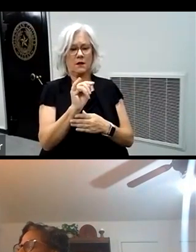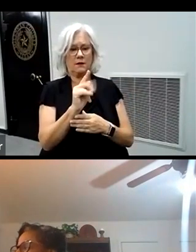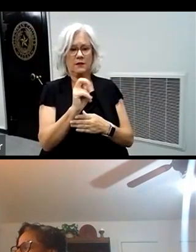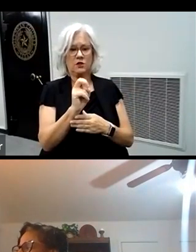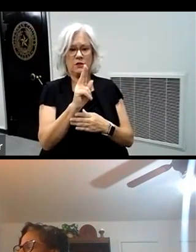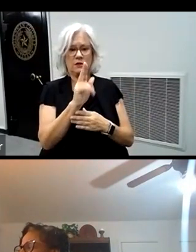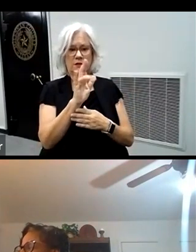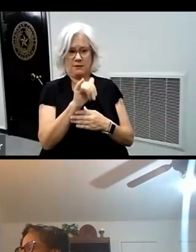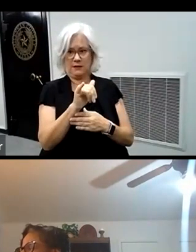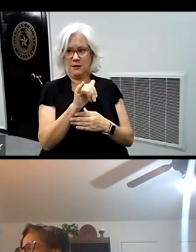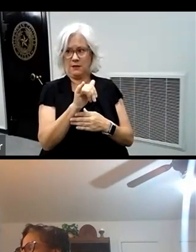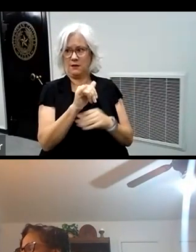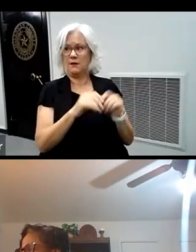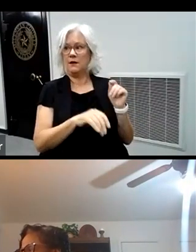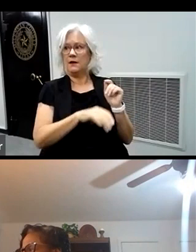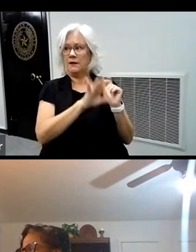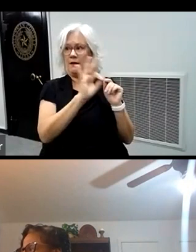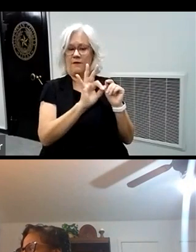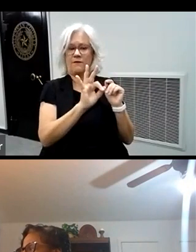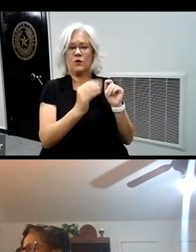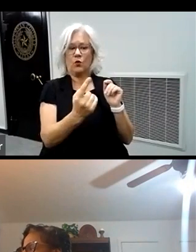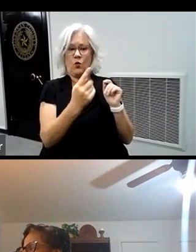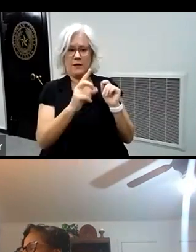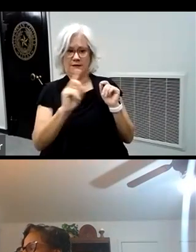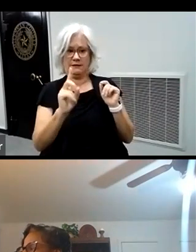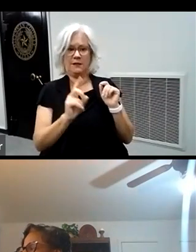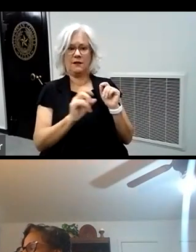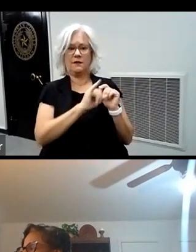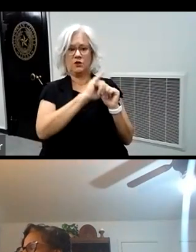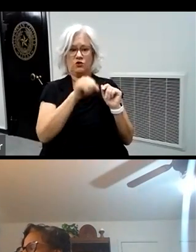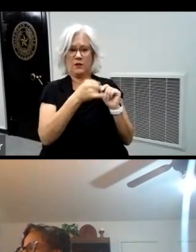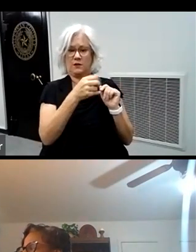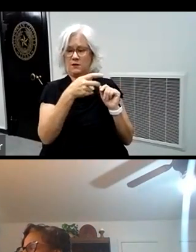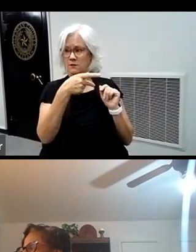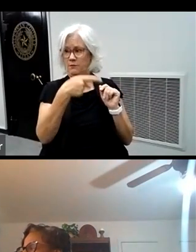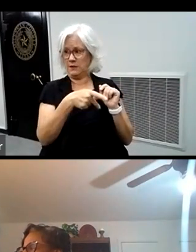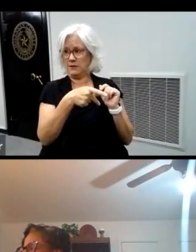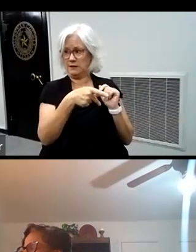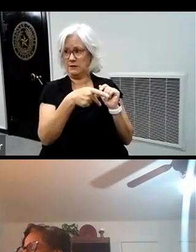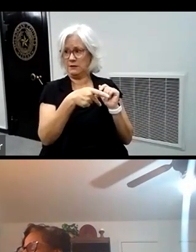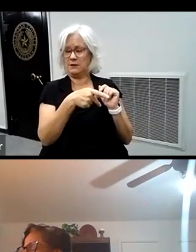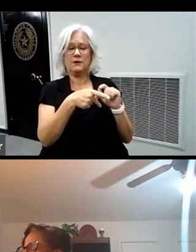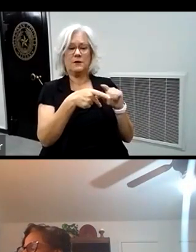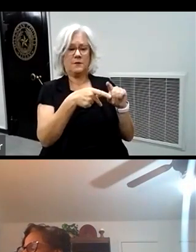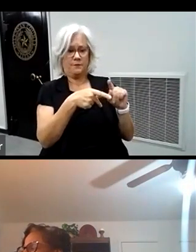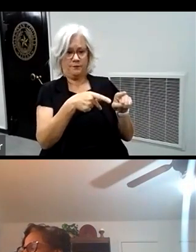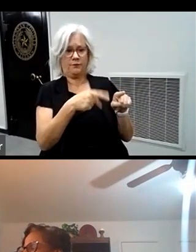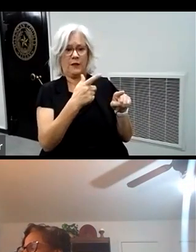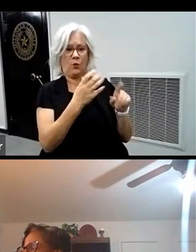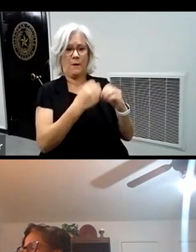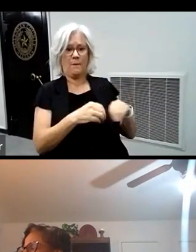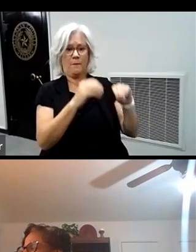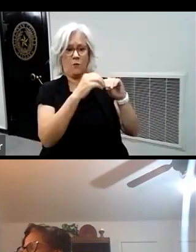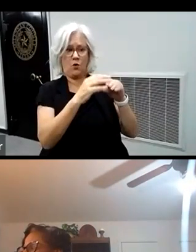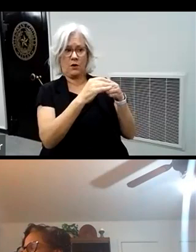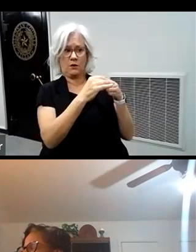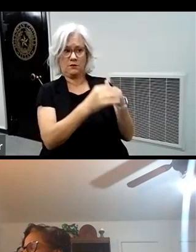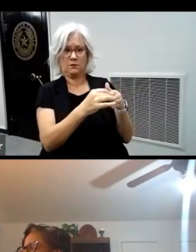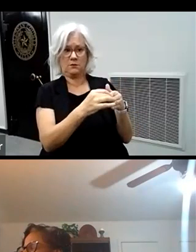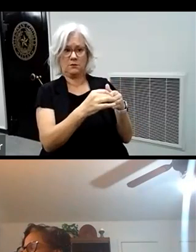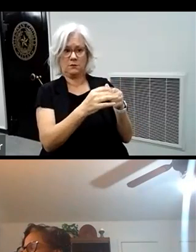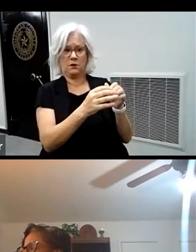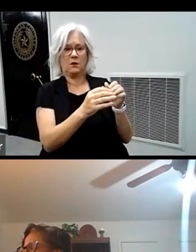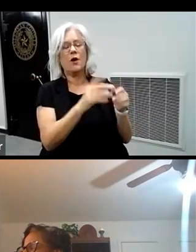F1D, this is in the Justice Technology Fund. And the request is to increase line items related to the purchase of